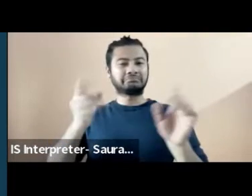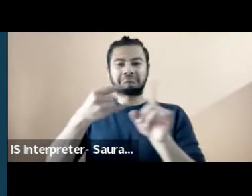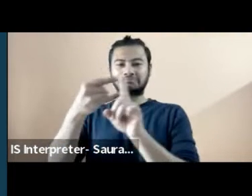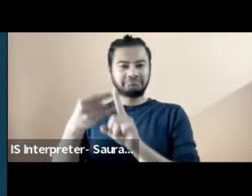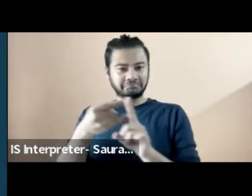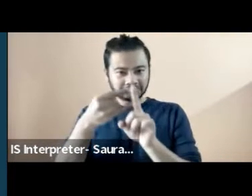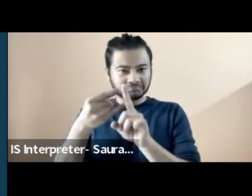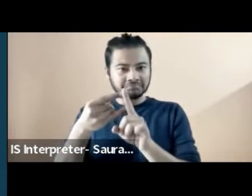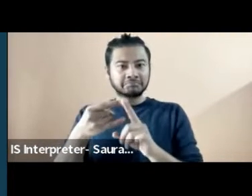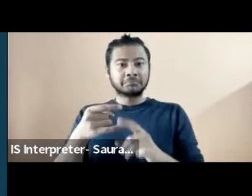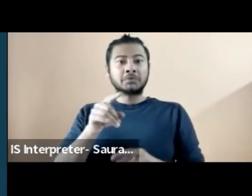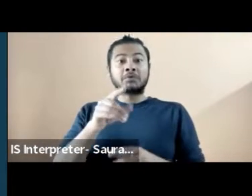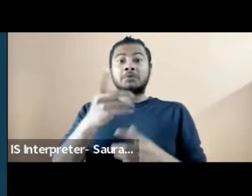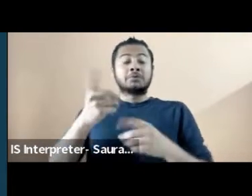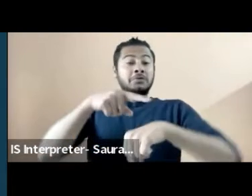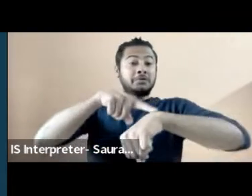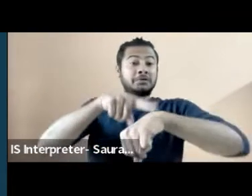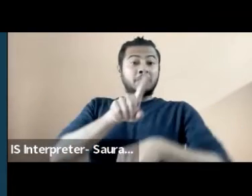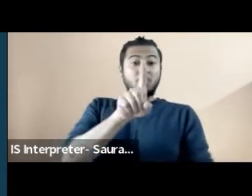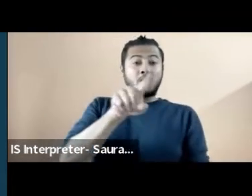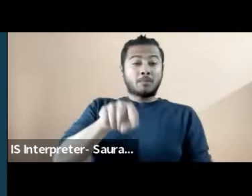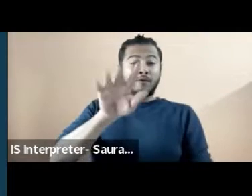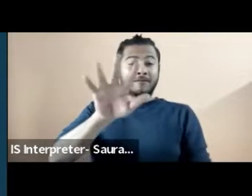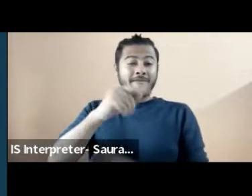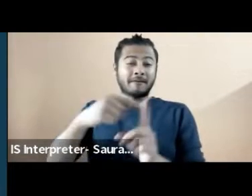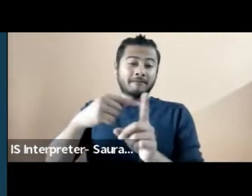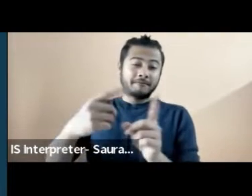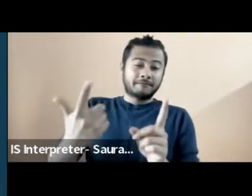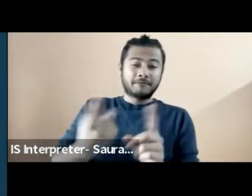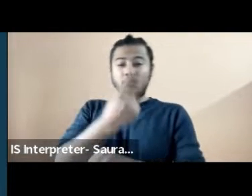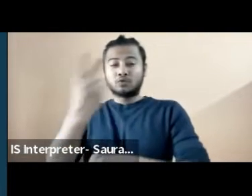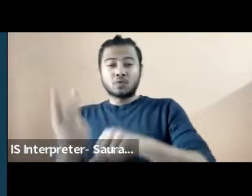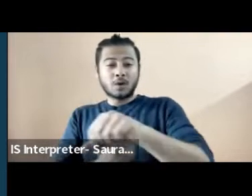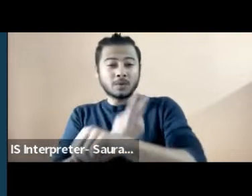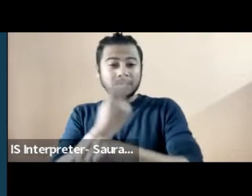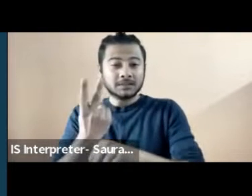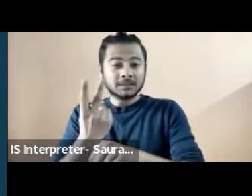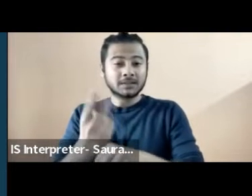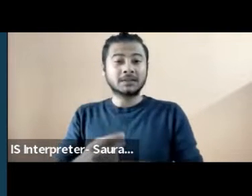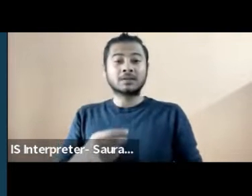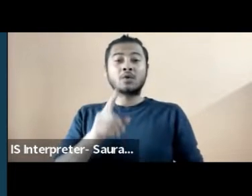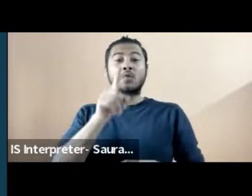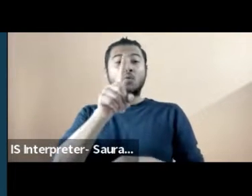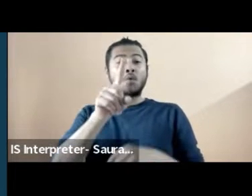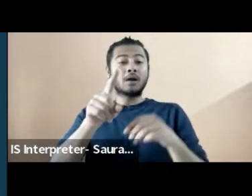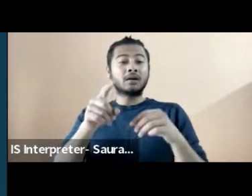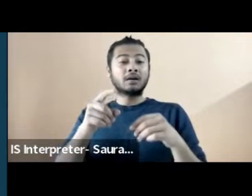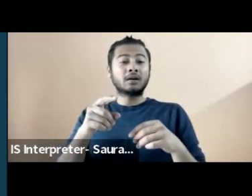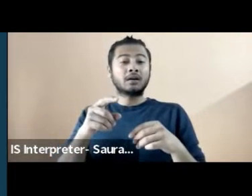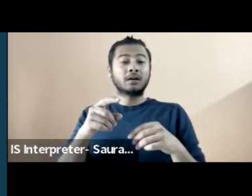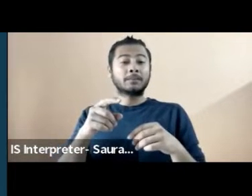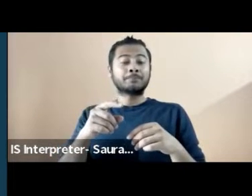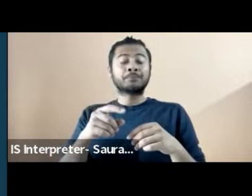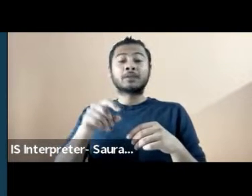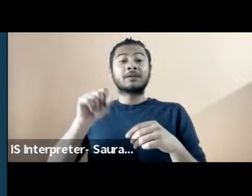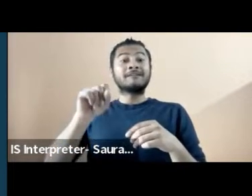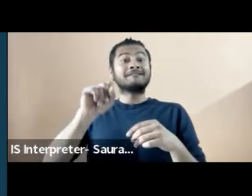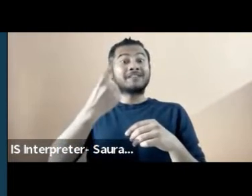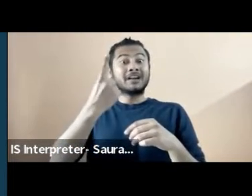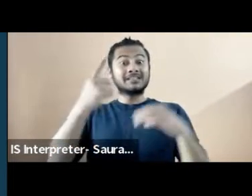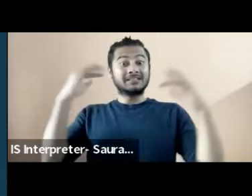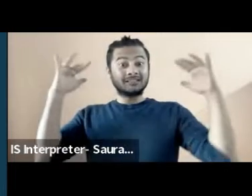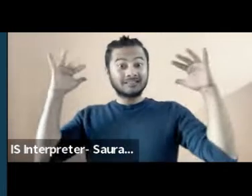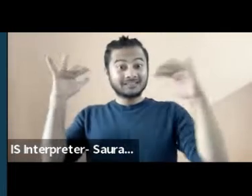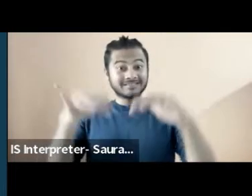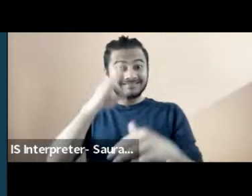4 supplementary in-depth interviews that we conducted. There were 9 participants in the first witness seminar, 5